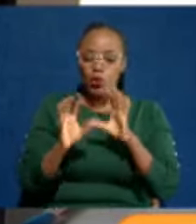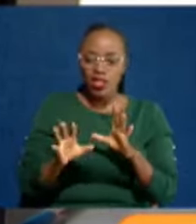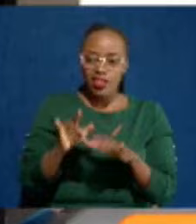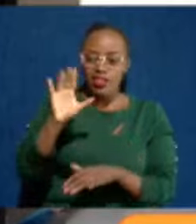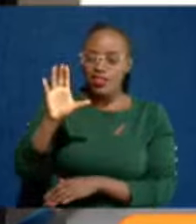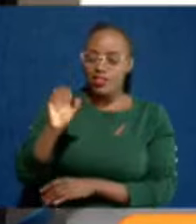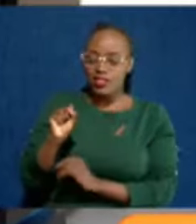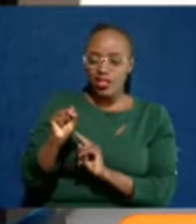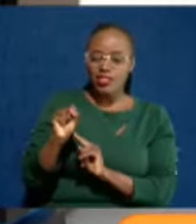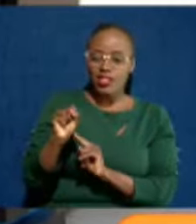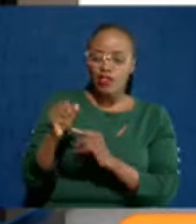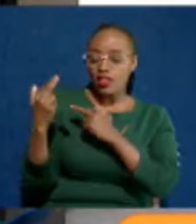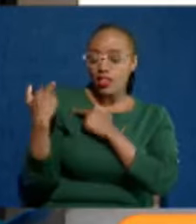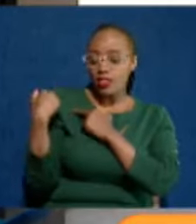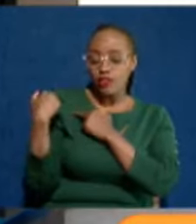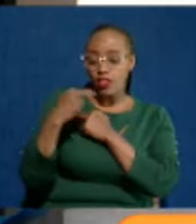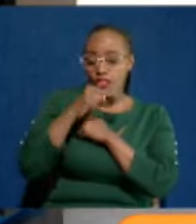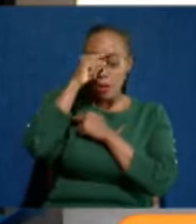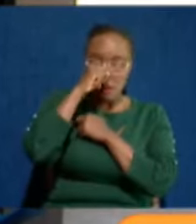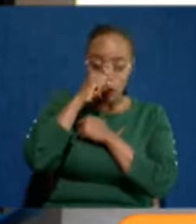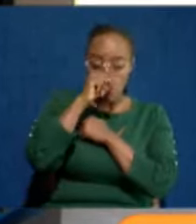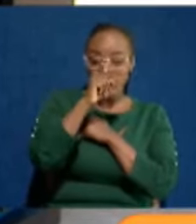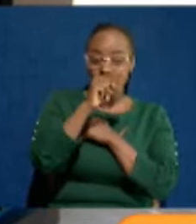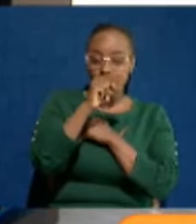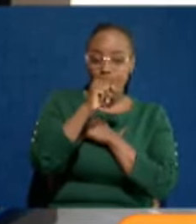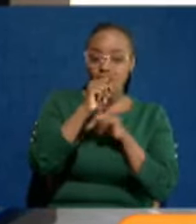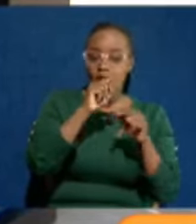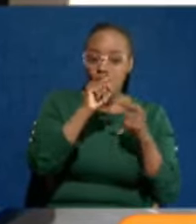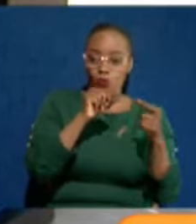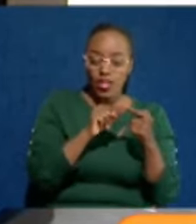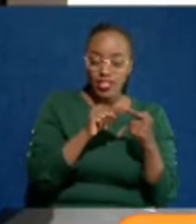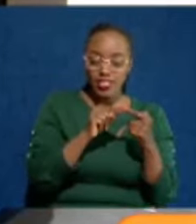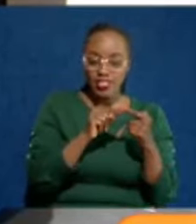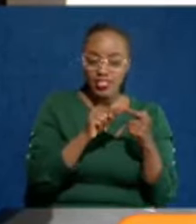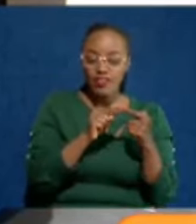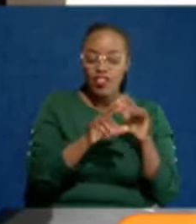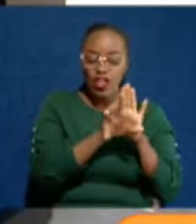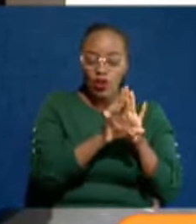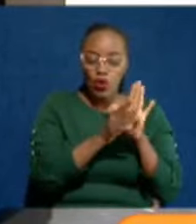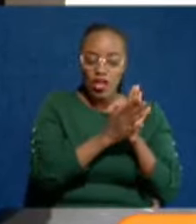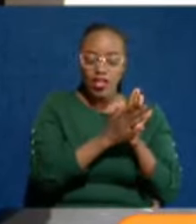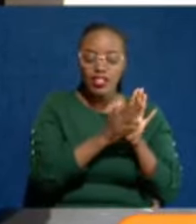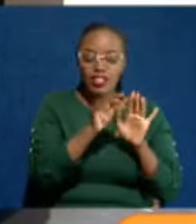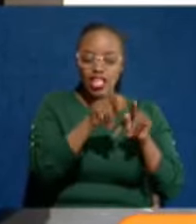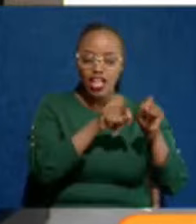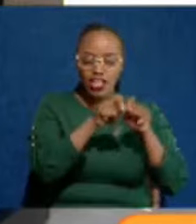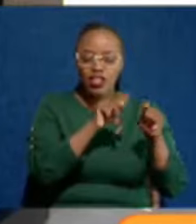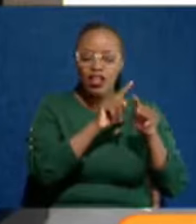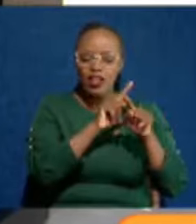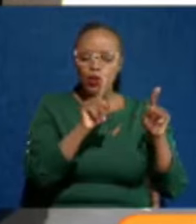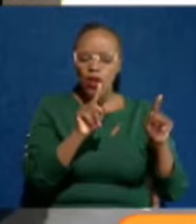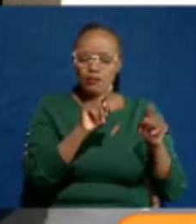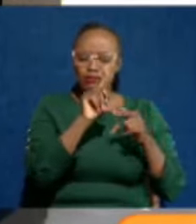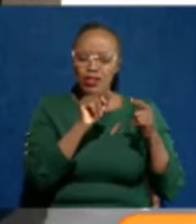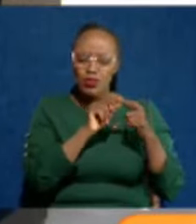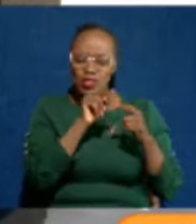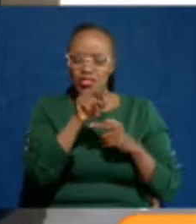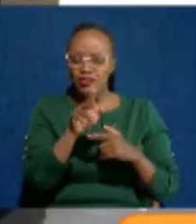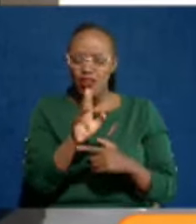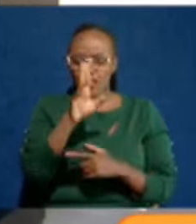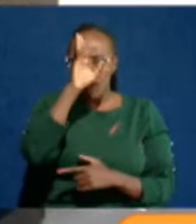CS in charge of the policy when it comes to the law and regulation? And at what point isn't he? When